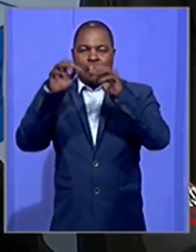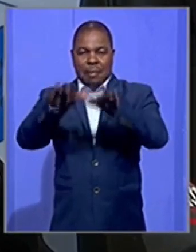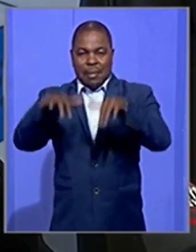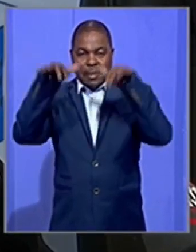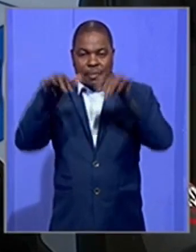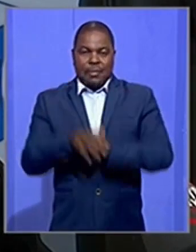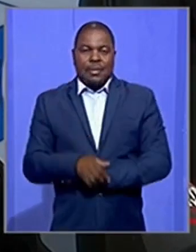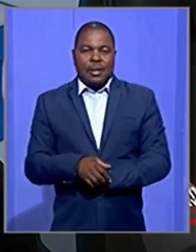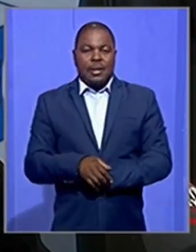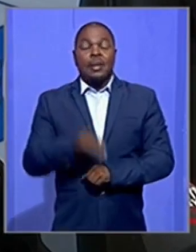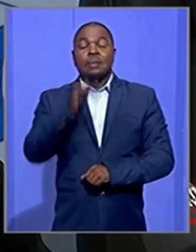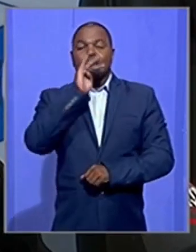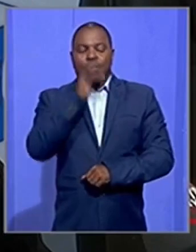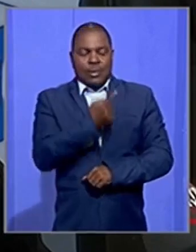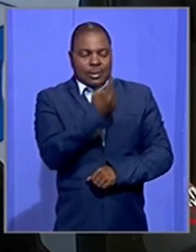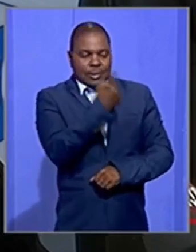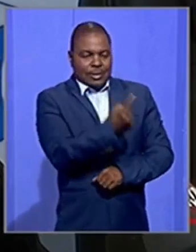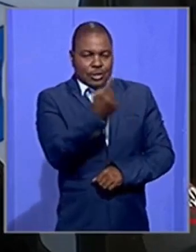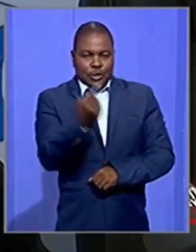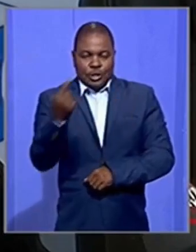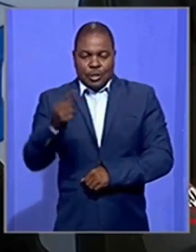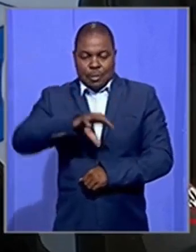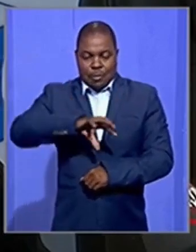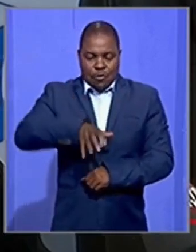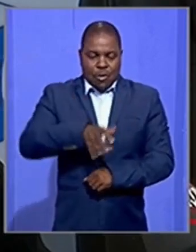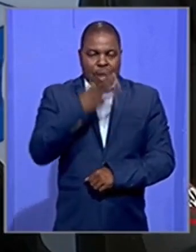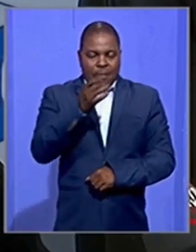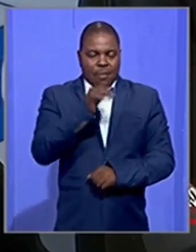each province will have a unique